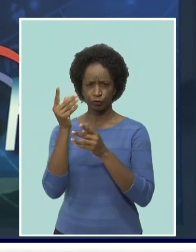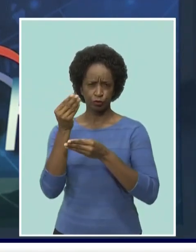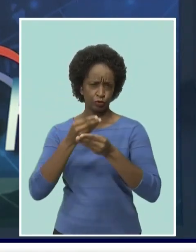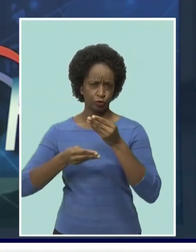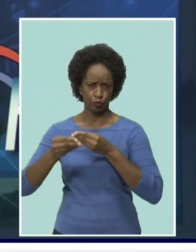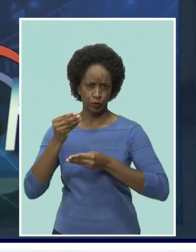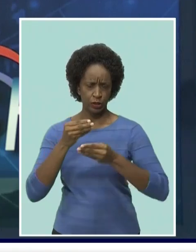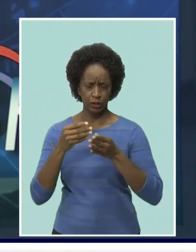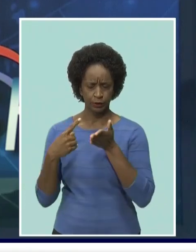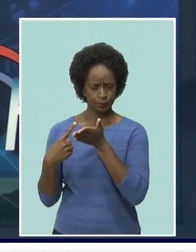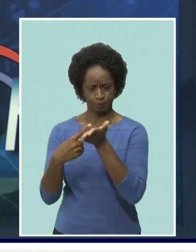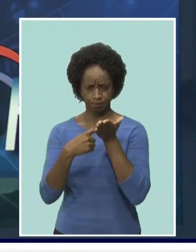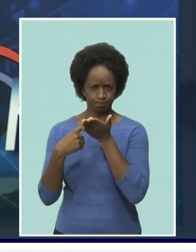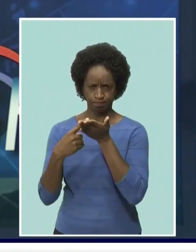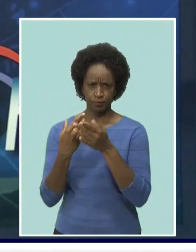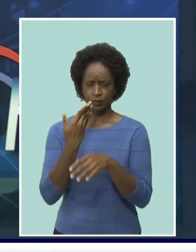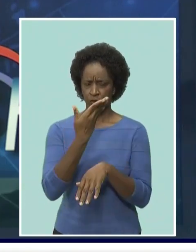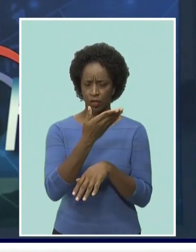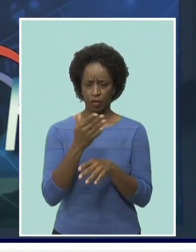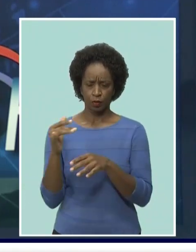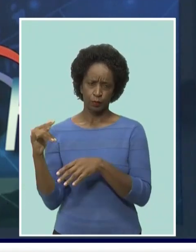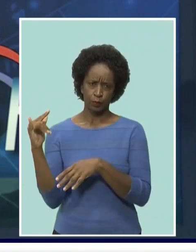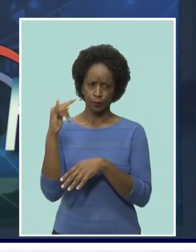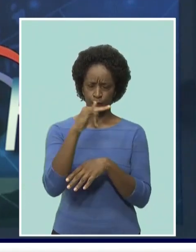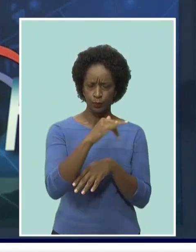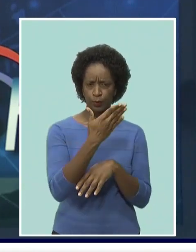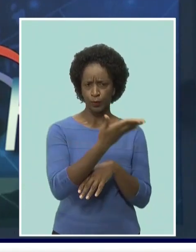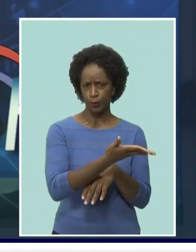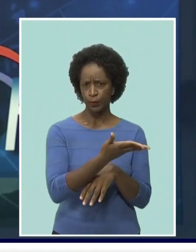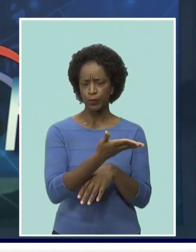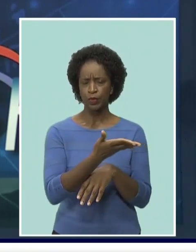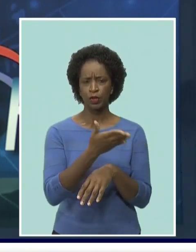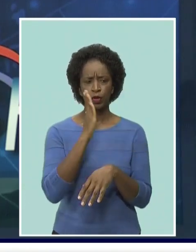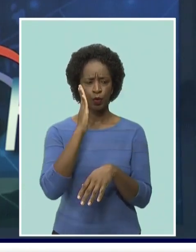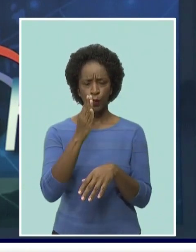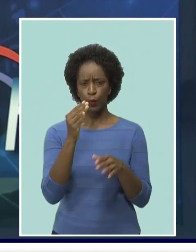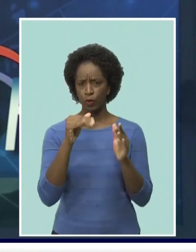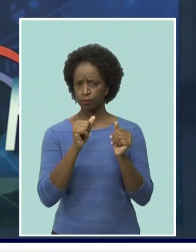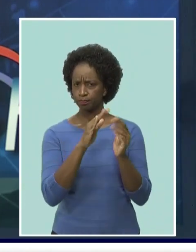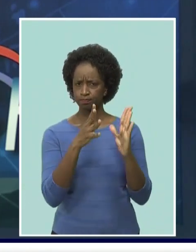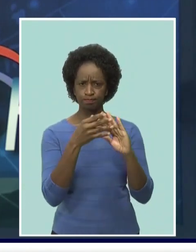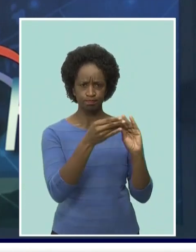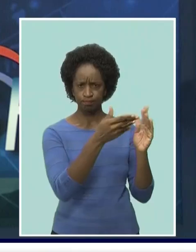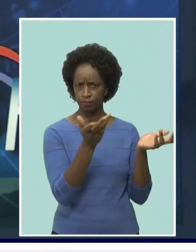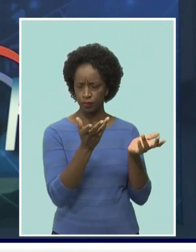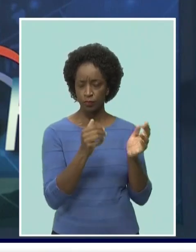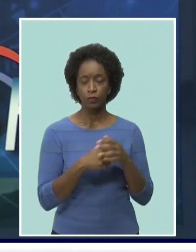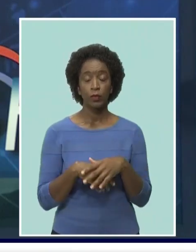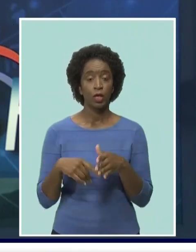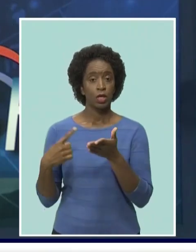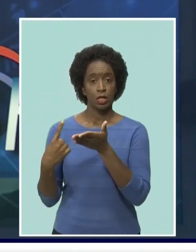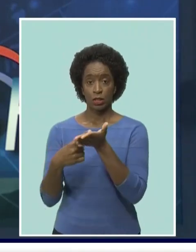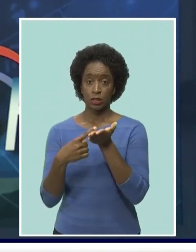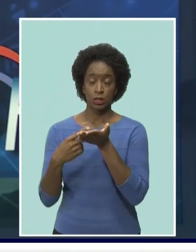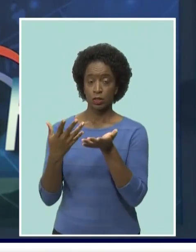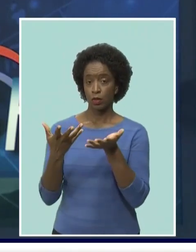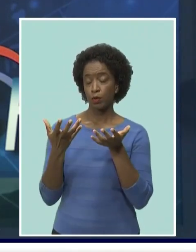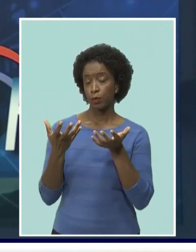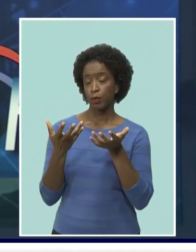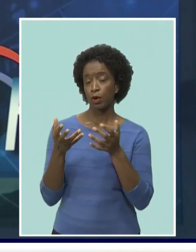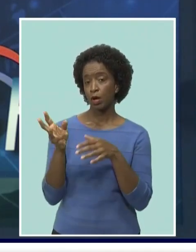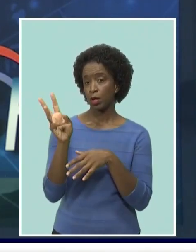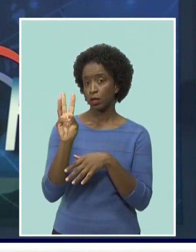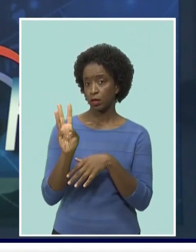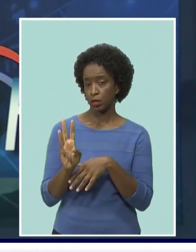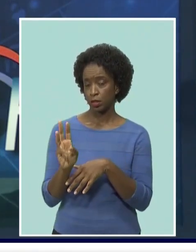take at the conference. Conversations focused on deliberating ways of effectively tackling climate change and the existential threat